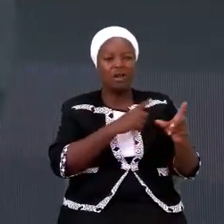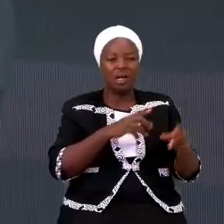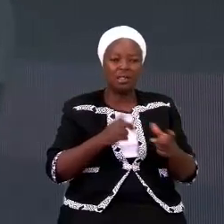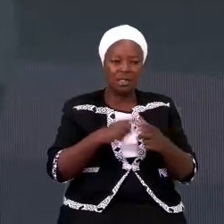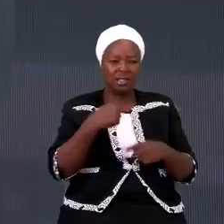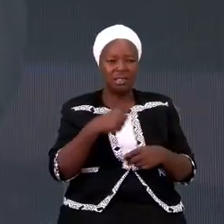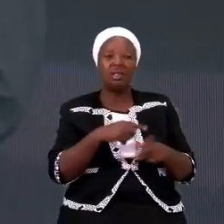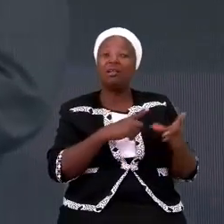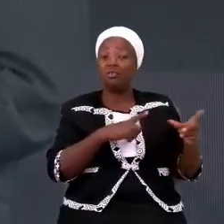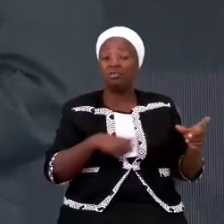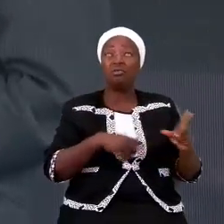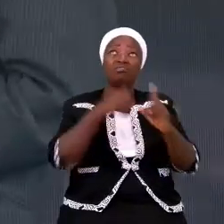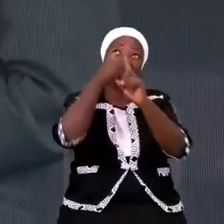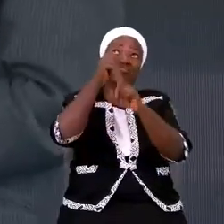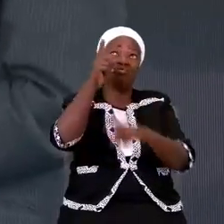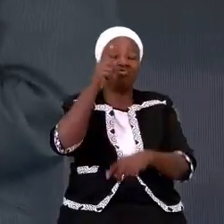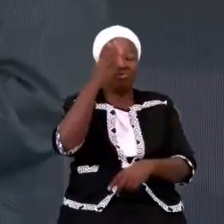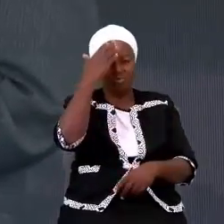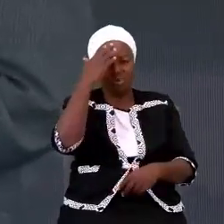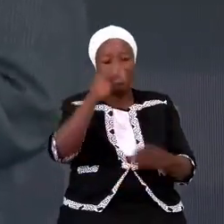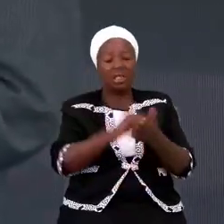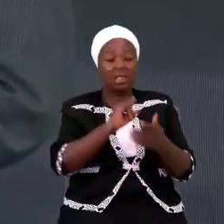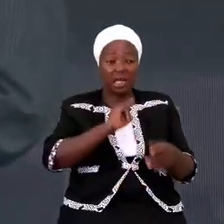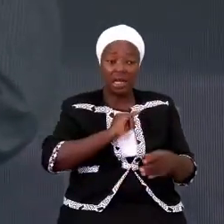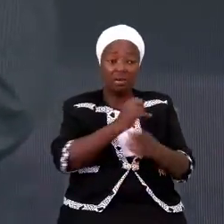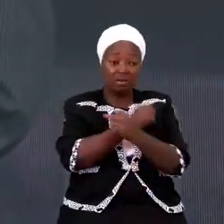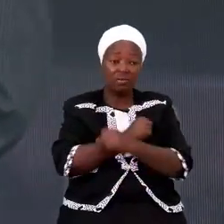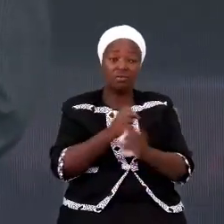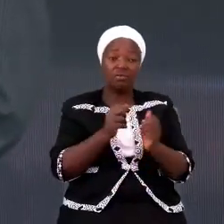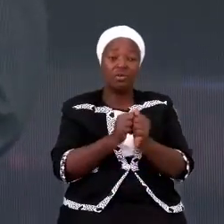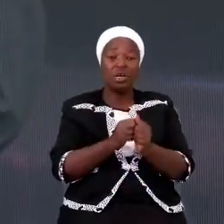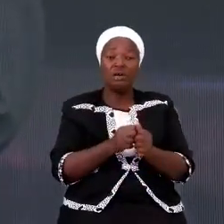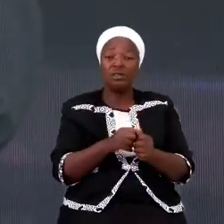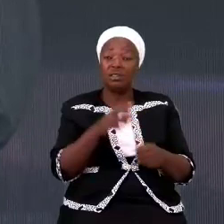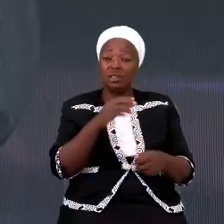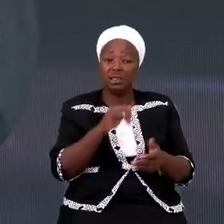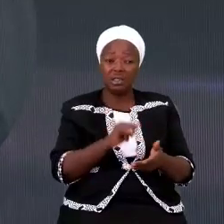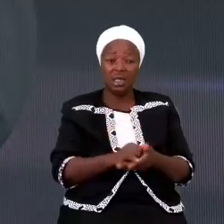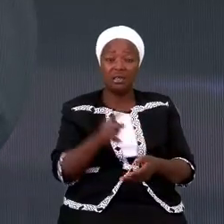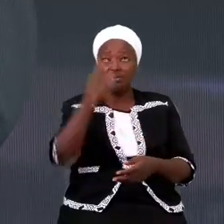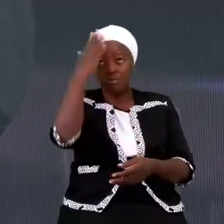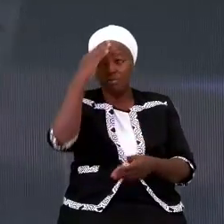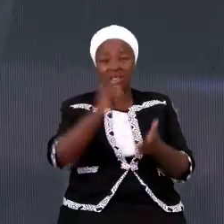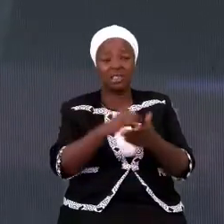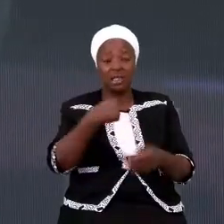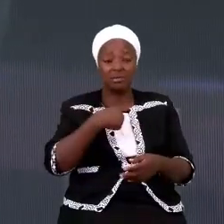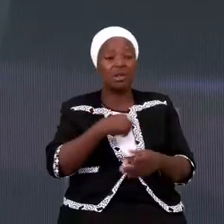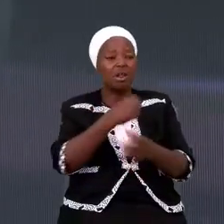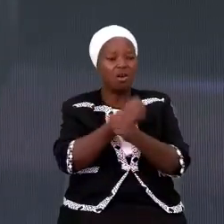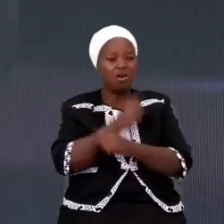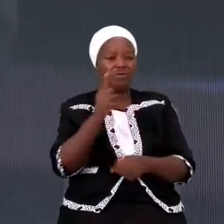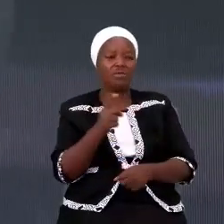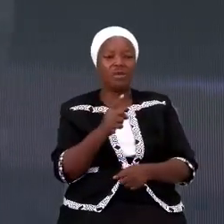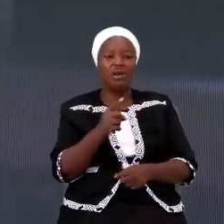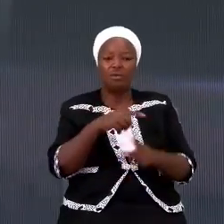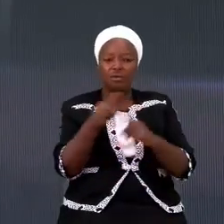you. When you love God and you love the Lord without any rival, without any reservation, all your heart, all